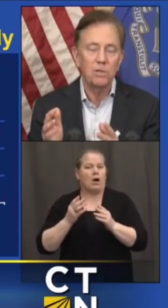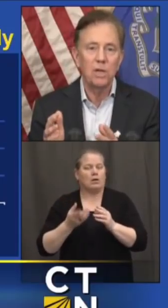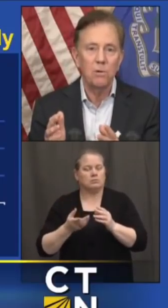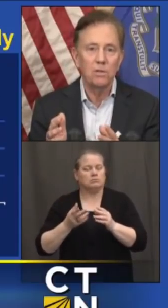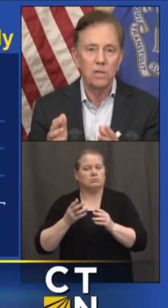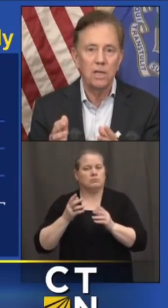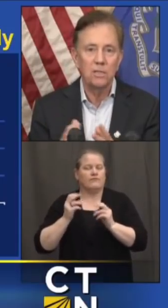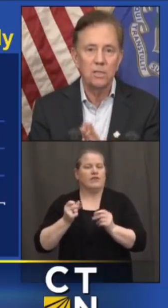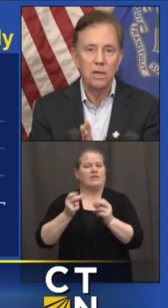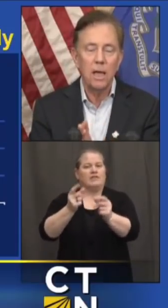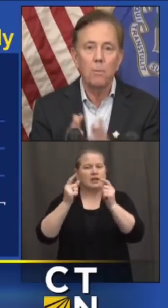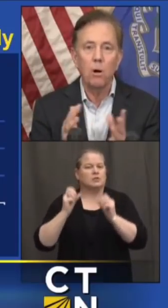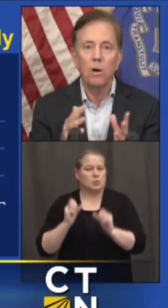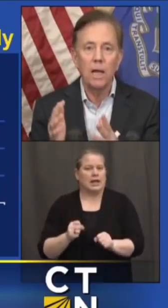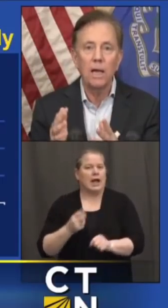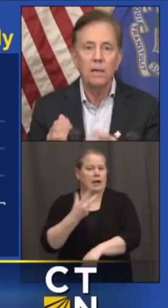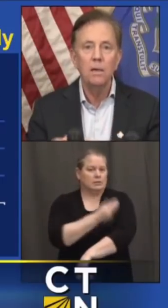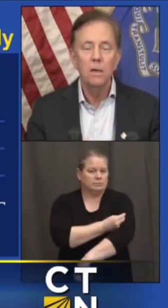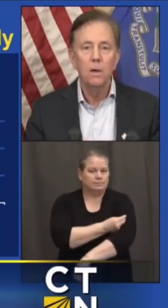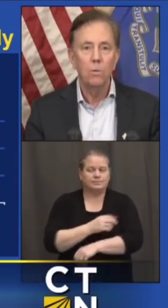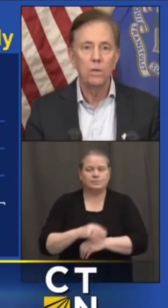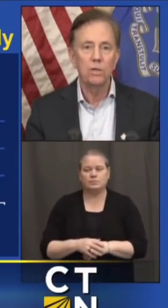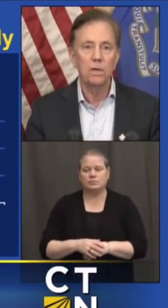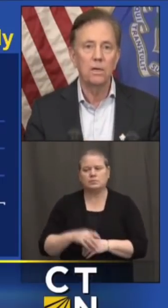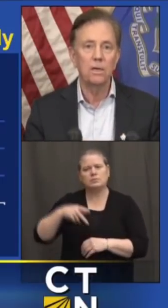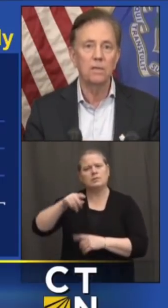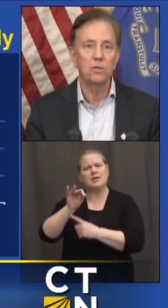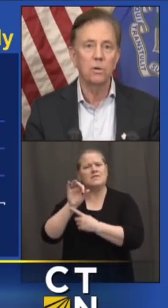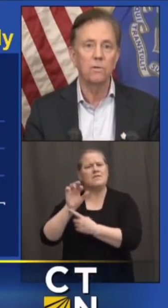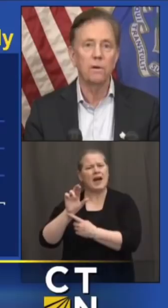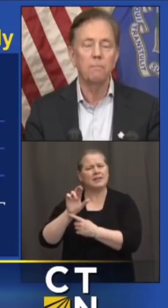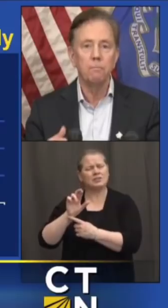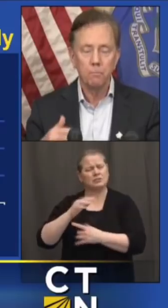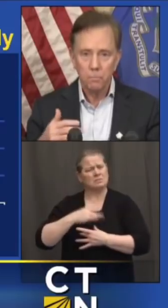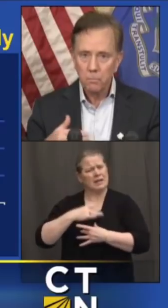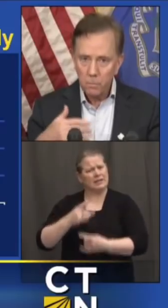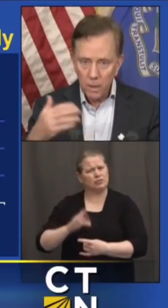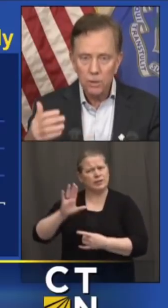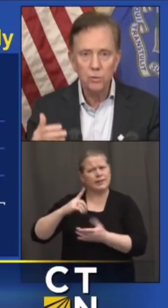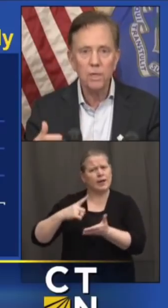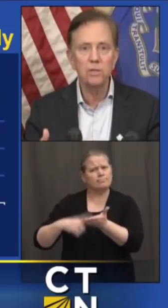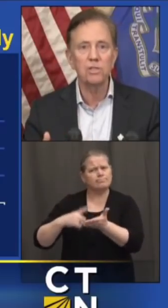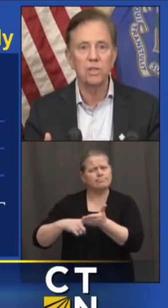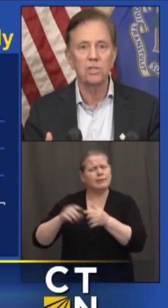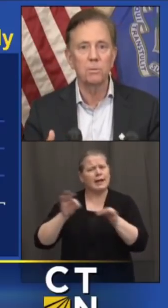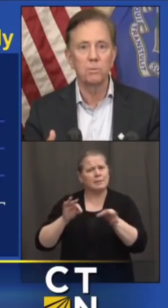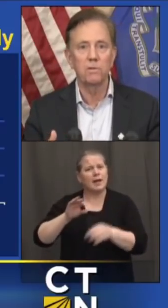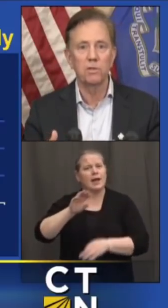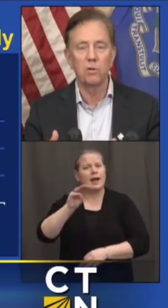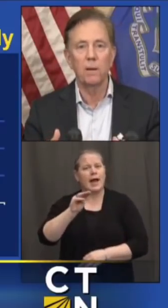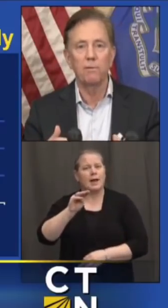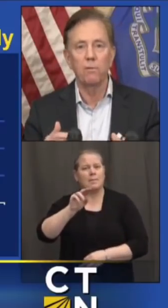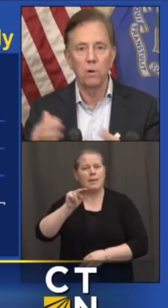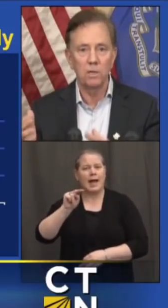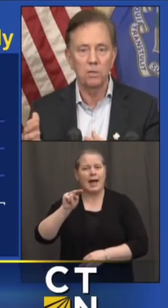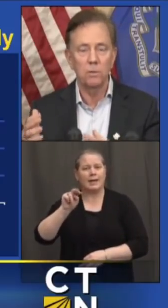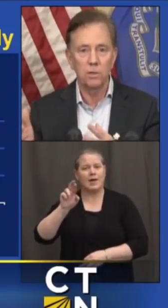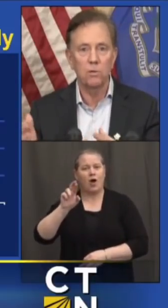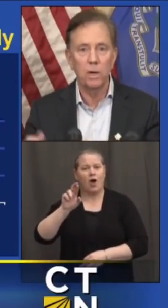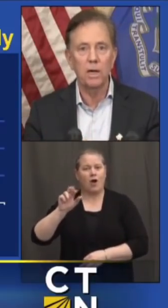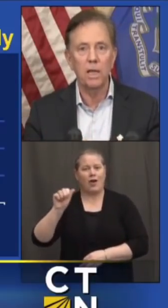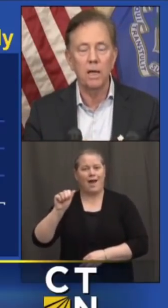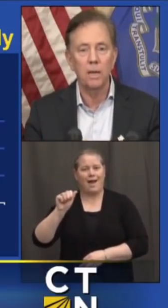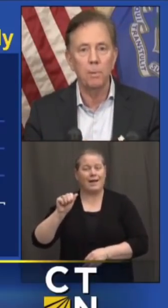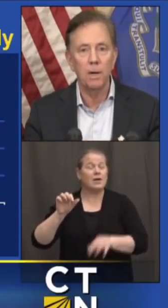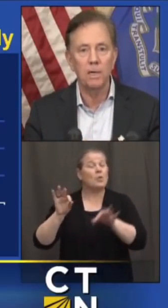I think was interesting, it's mRNA, which sort of tricks your system, as we described before, in terms